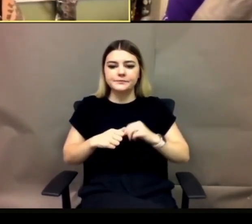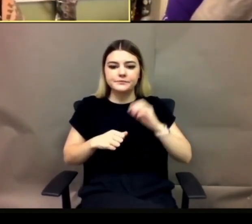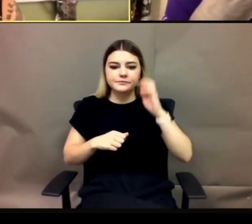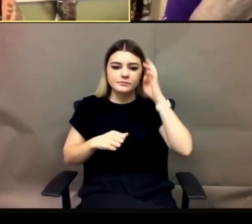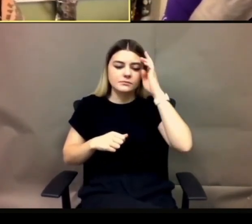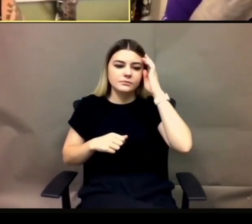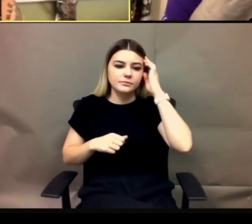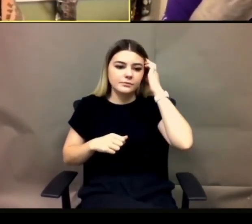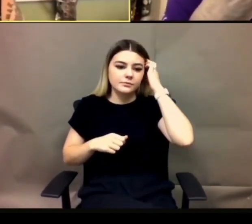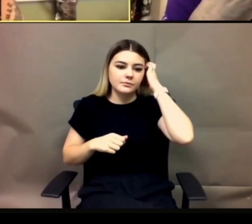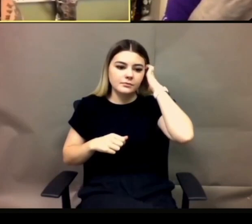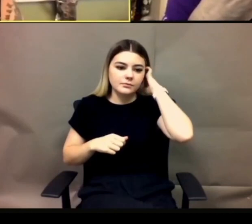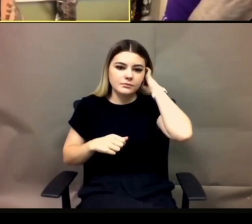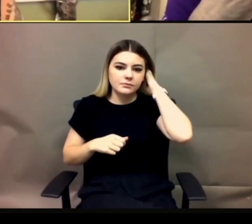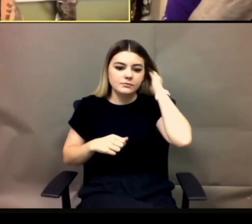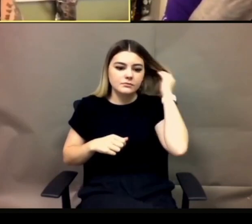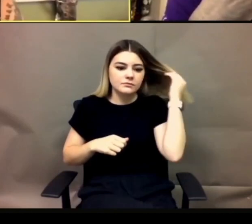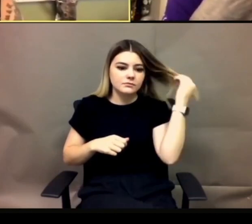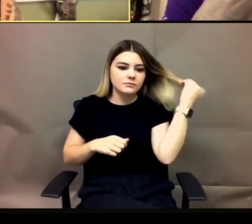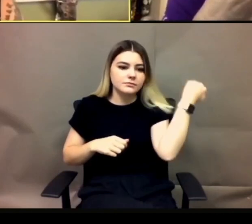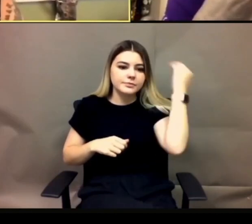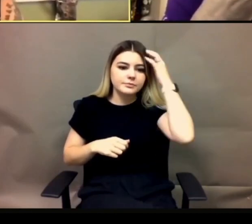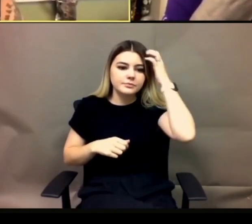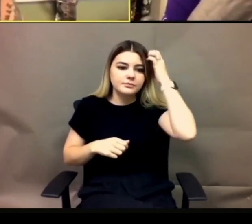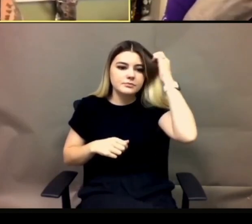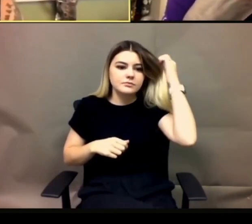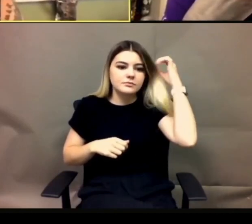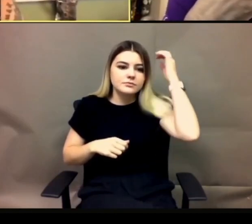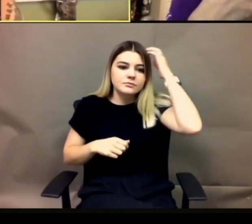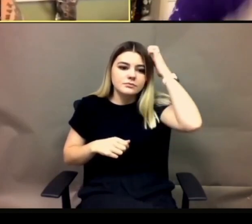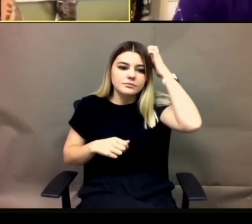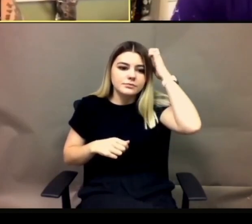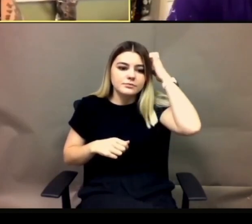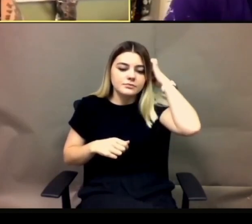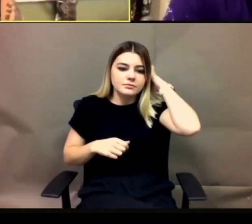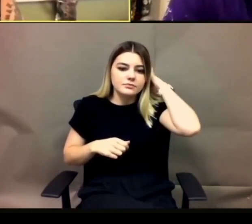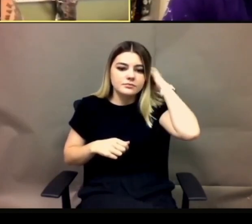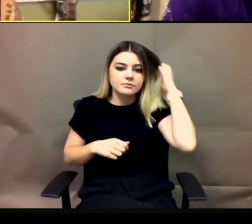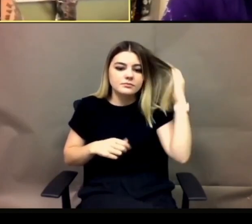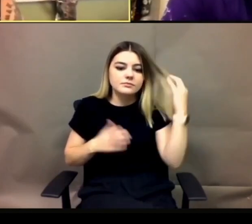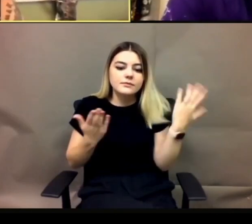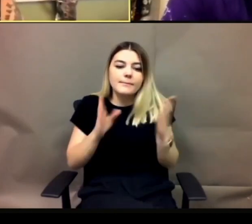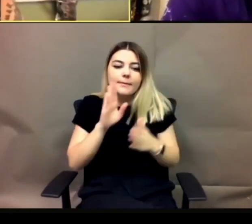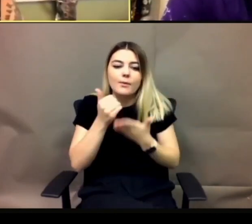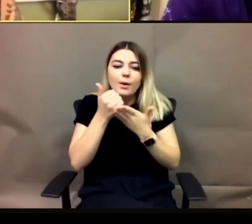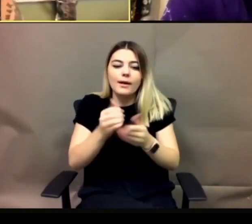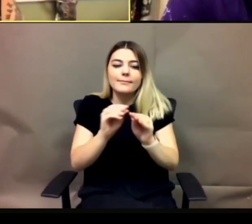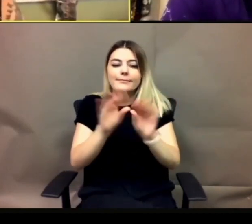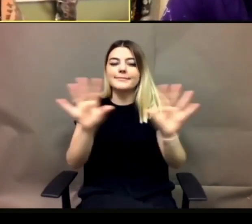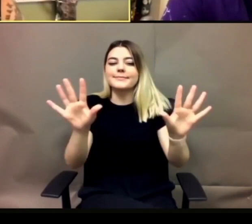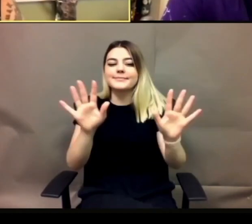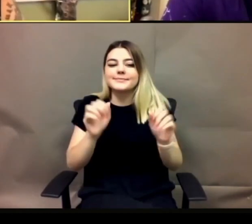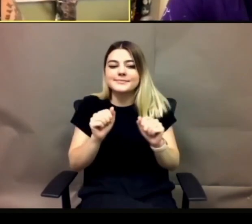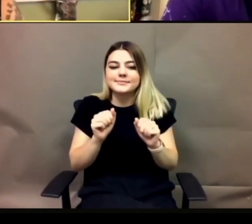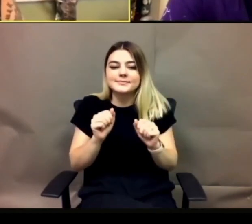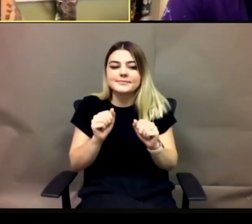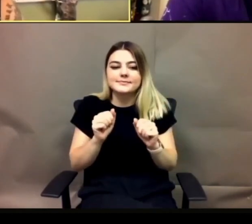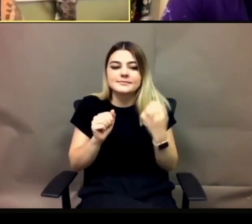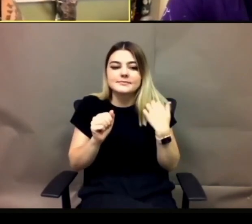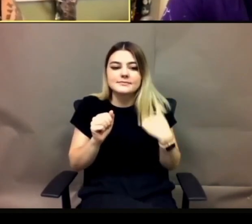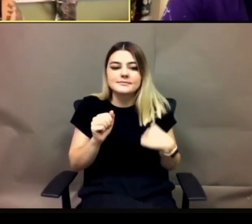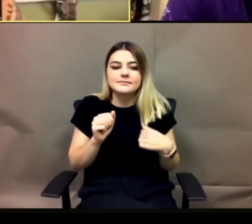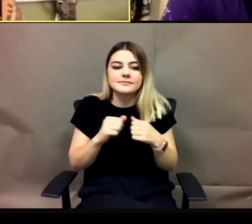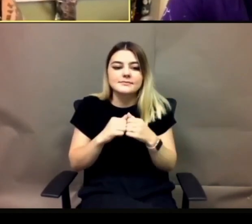where I was showing that, and Correct. maybe that will help clear up a little confusion, but also let me